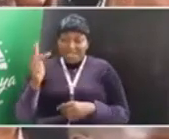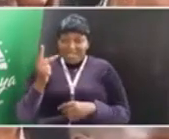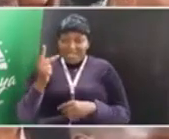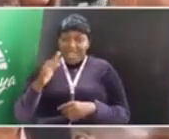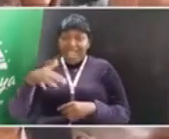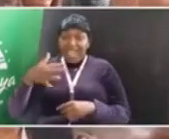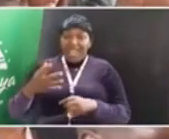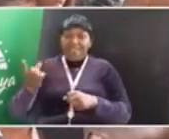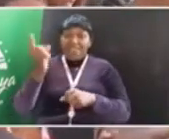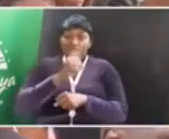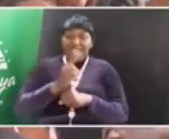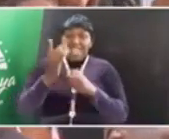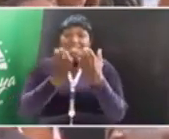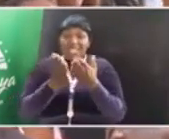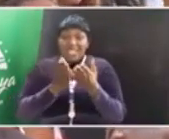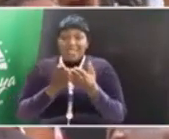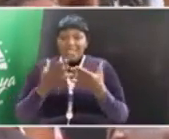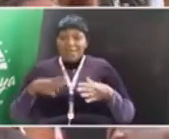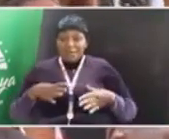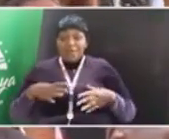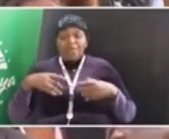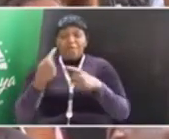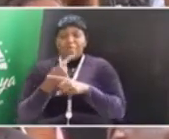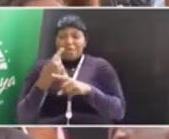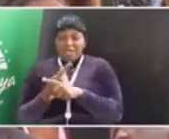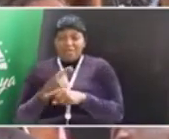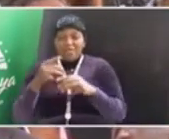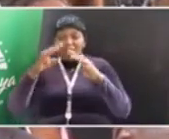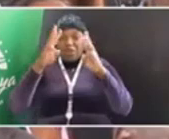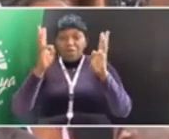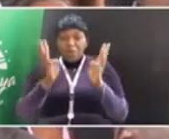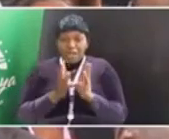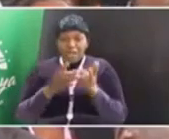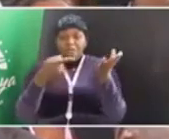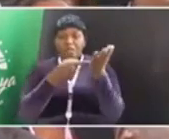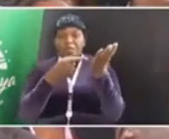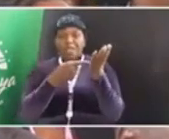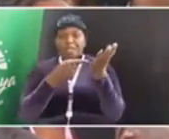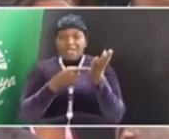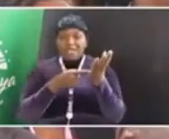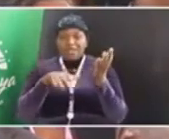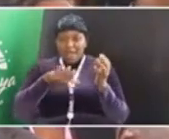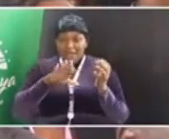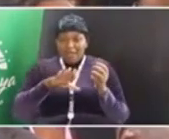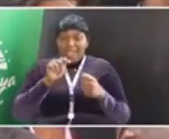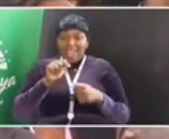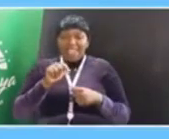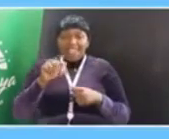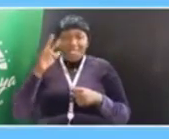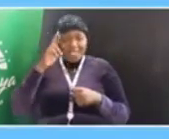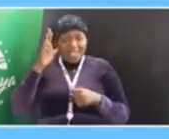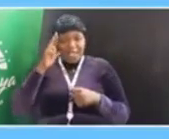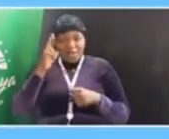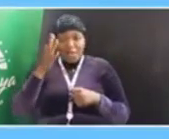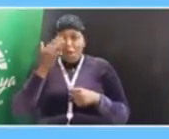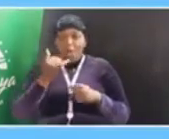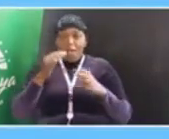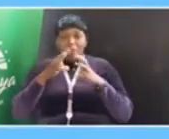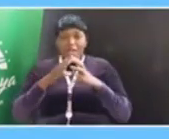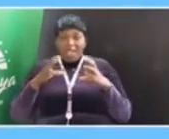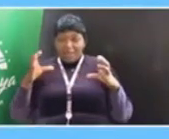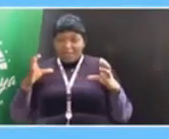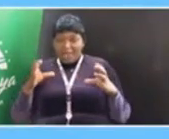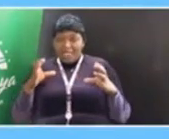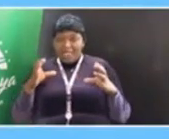serving clients from anywhere in the world on your digital platform. And it is the reason why we are expanding